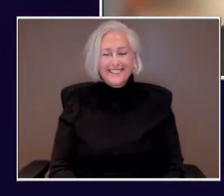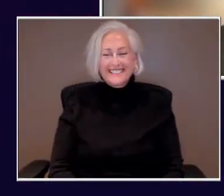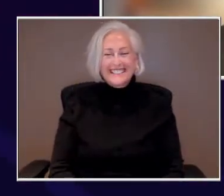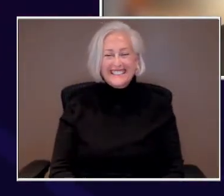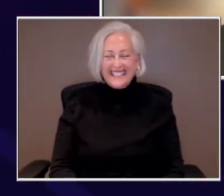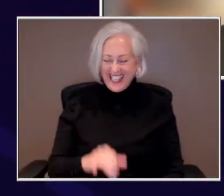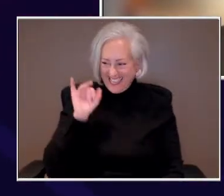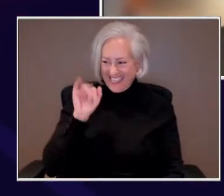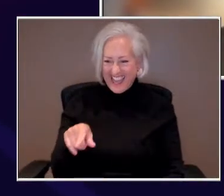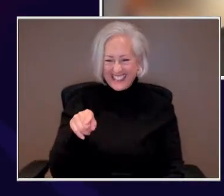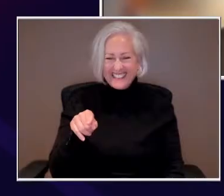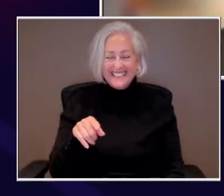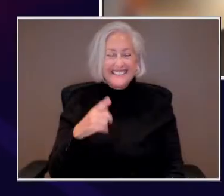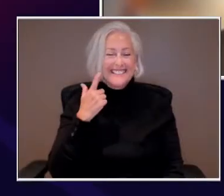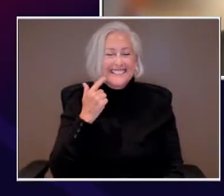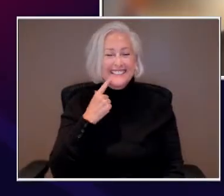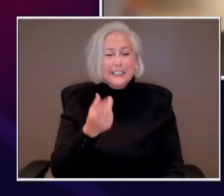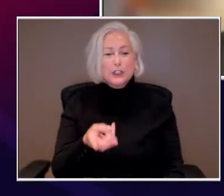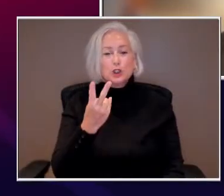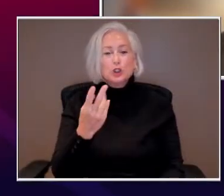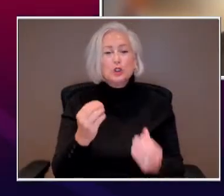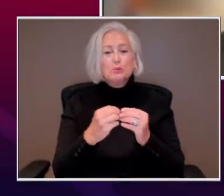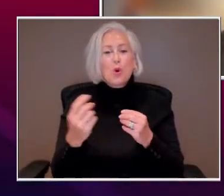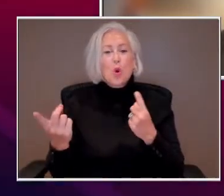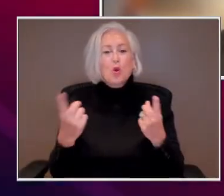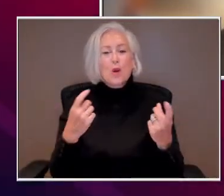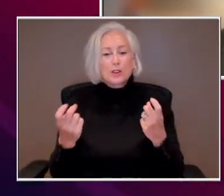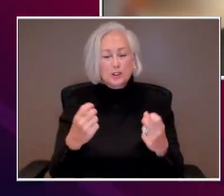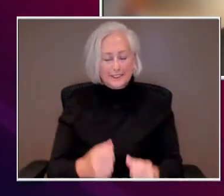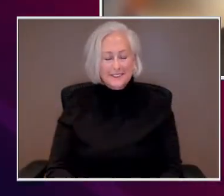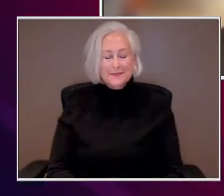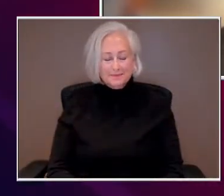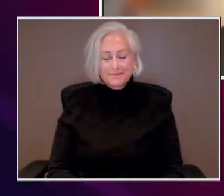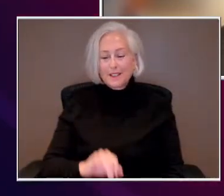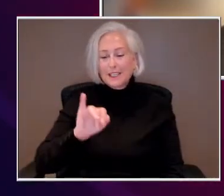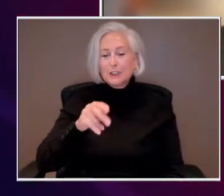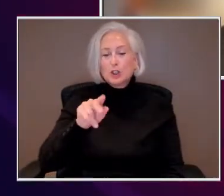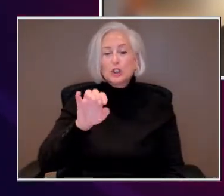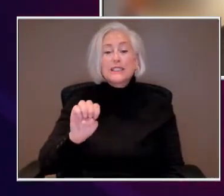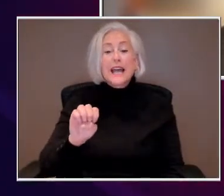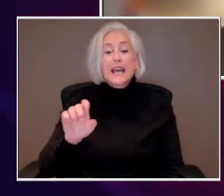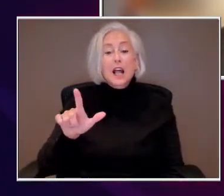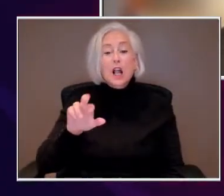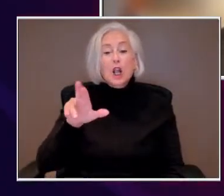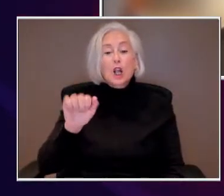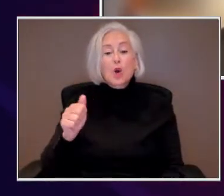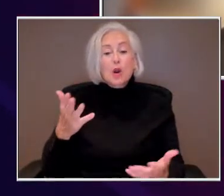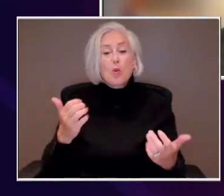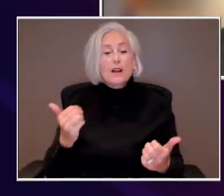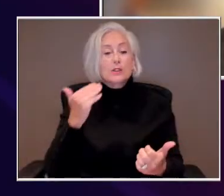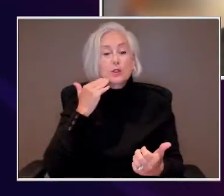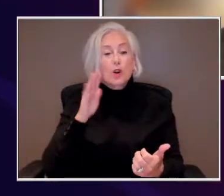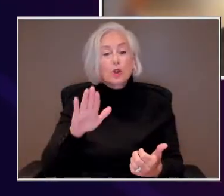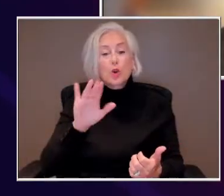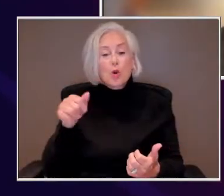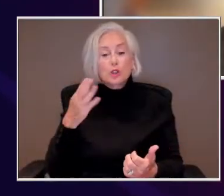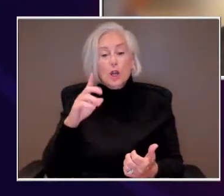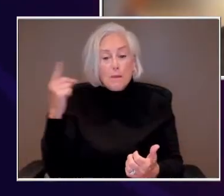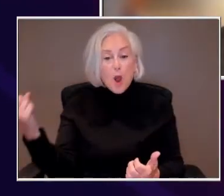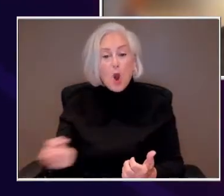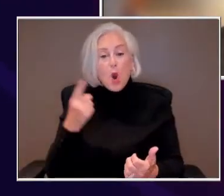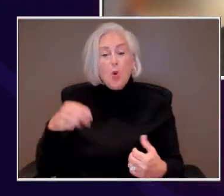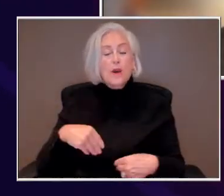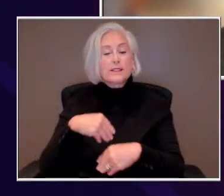We have two more questions from the community. Janae, Laura wants to know, has your job always been virtual with your